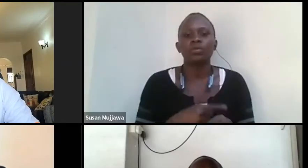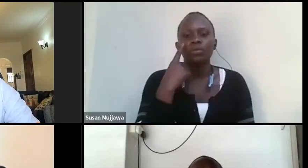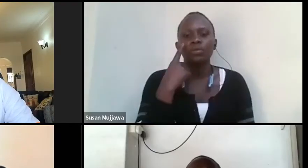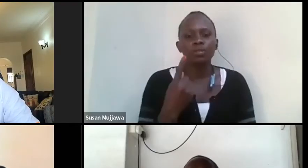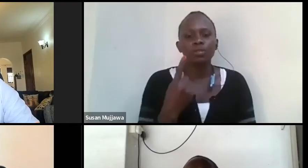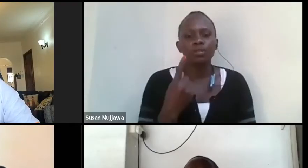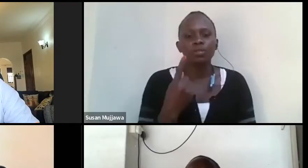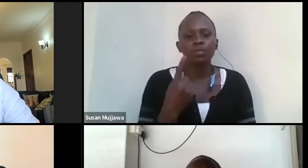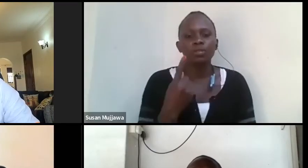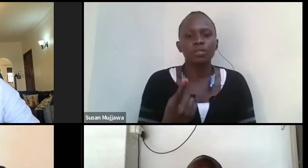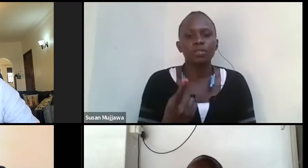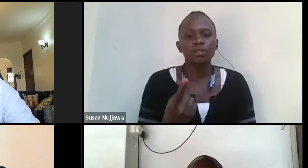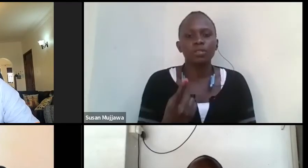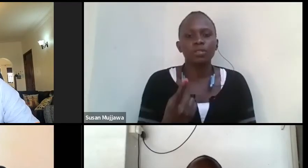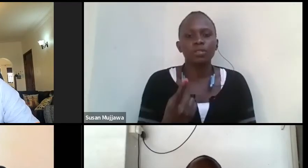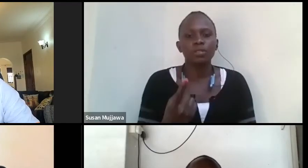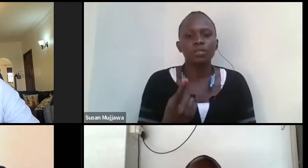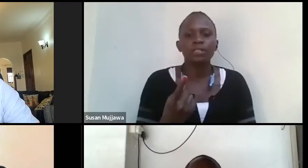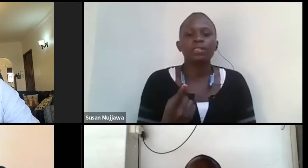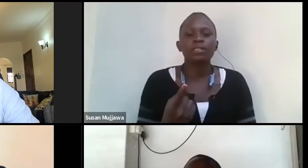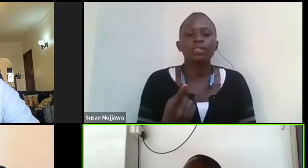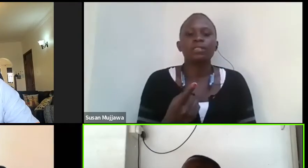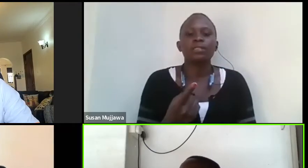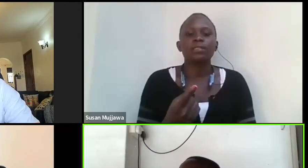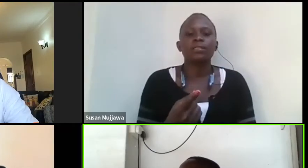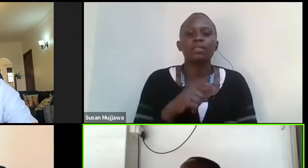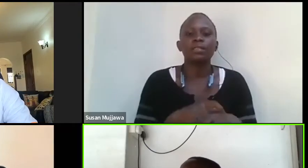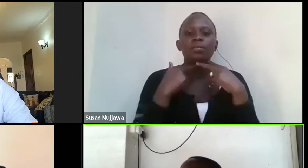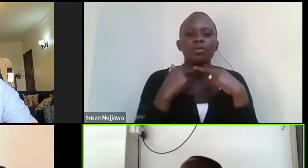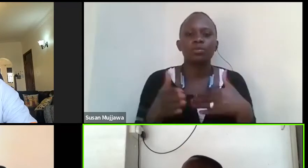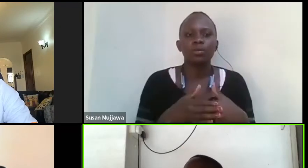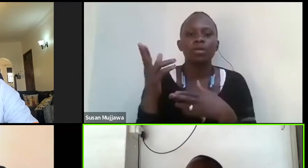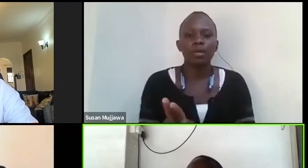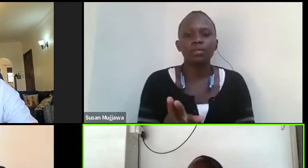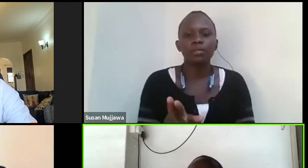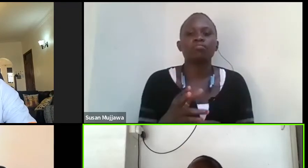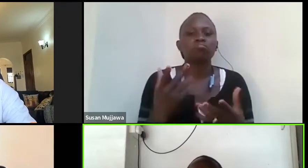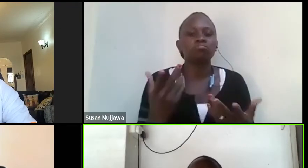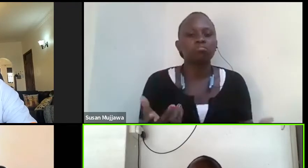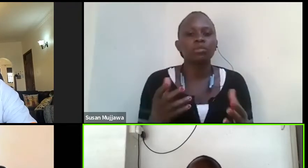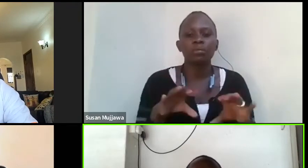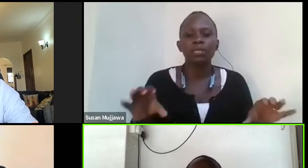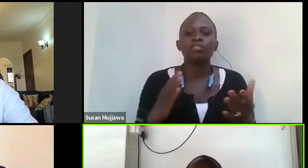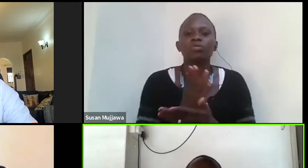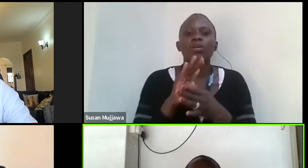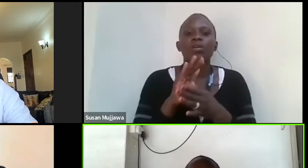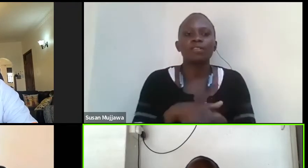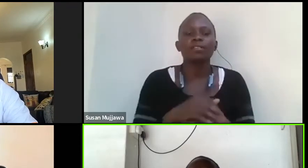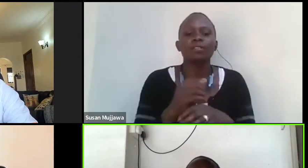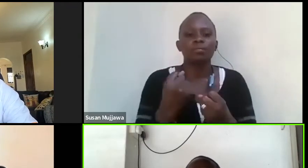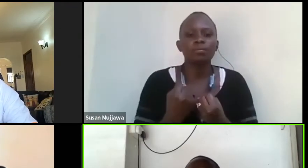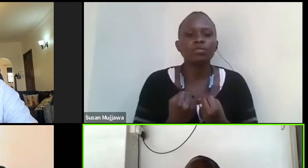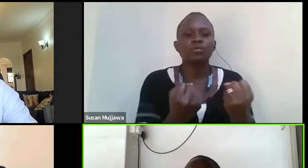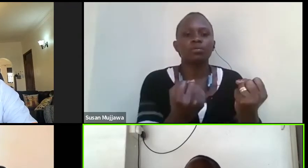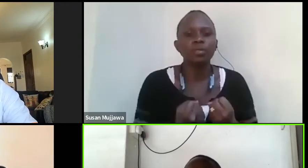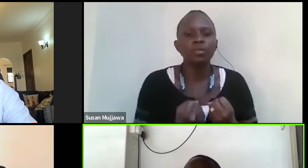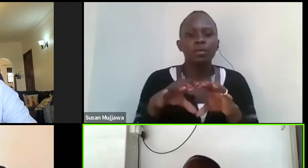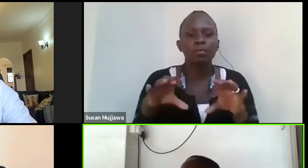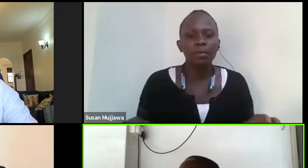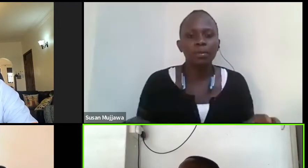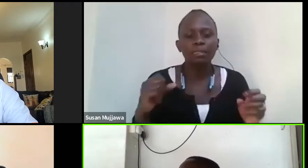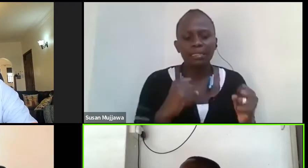came through, the route to market was affected. Movement to the market was a bit constrained. Some of the